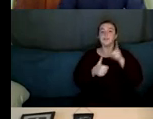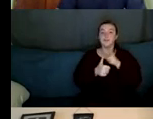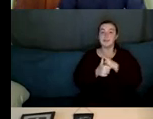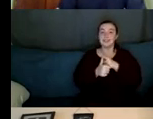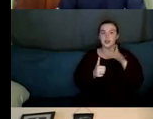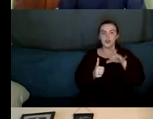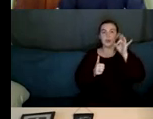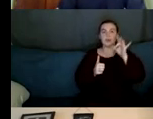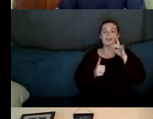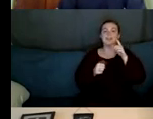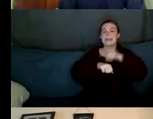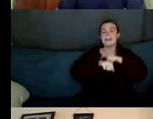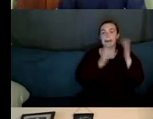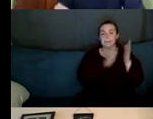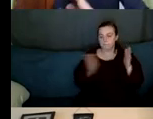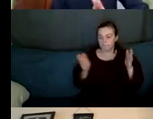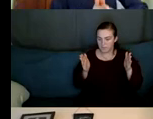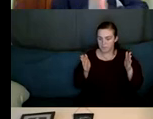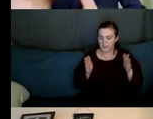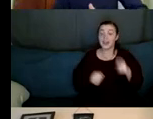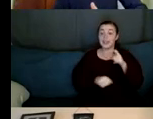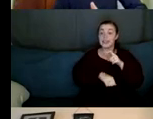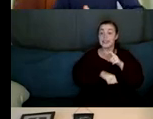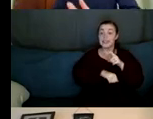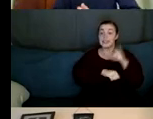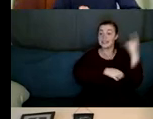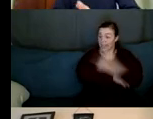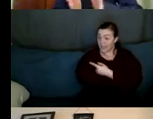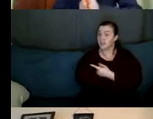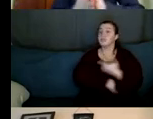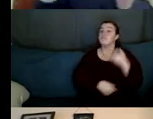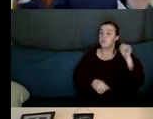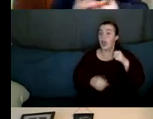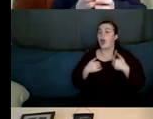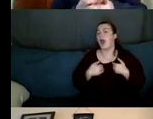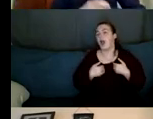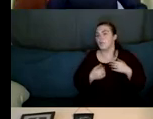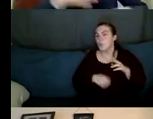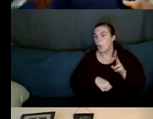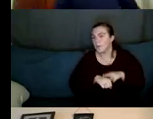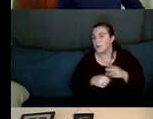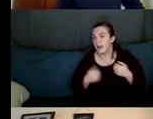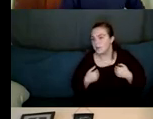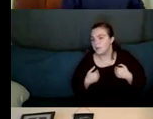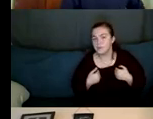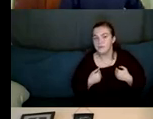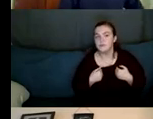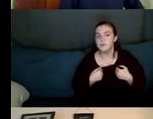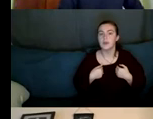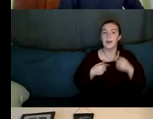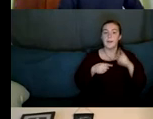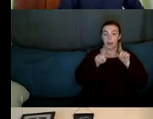have the dates, but when you start and when you end, and the time frames in which you